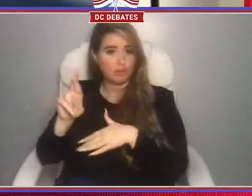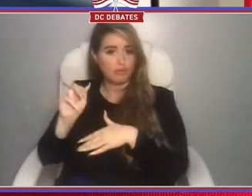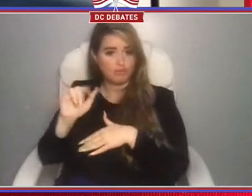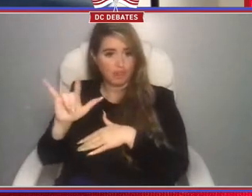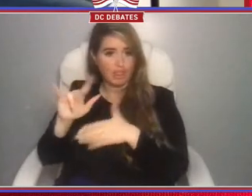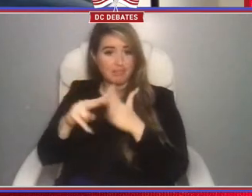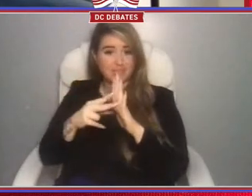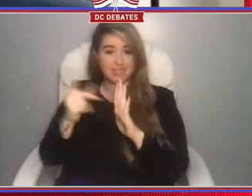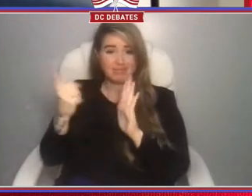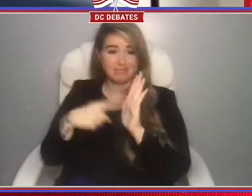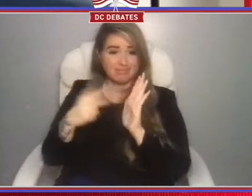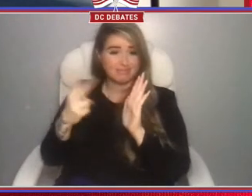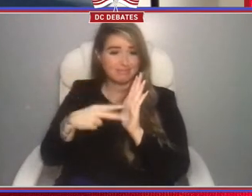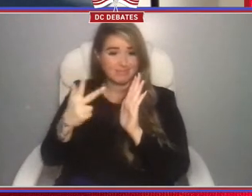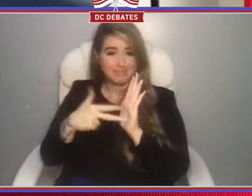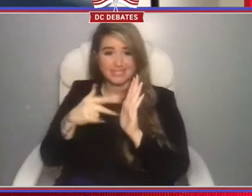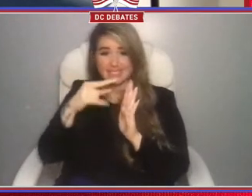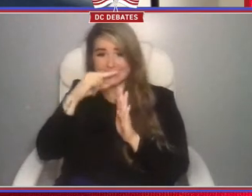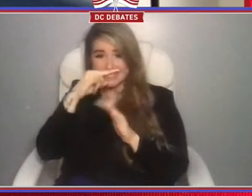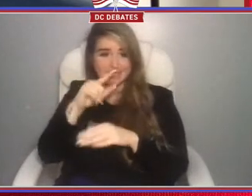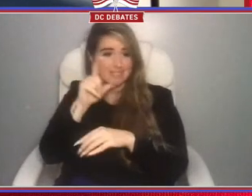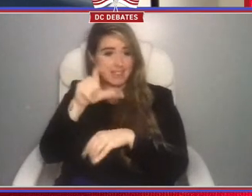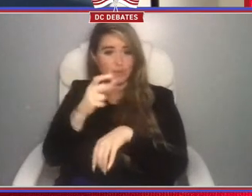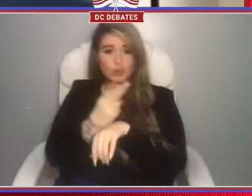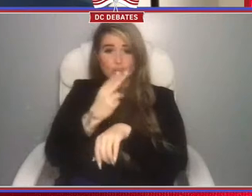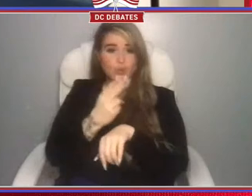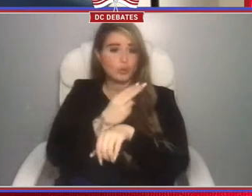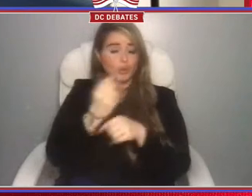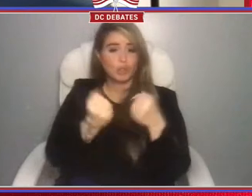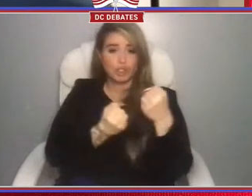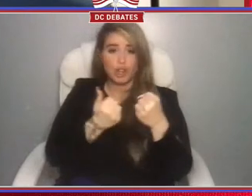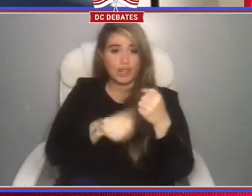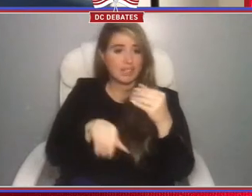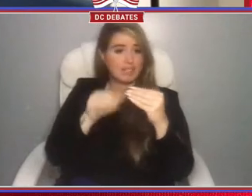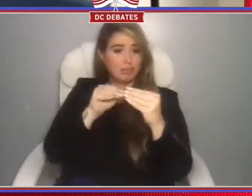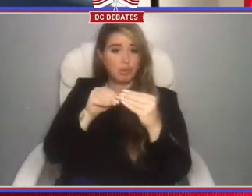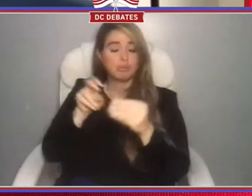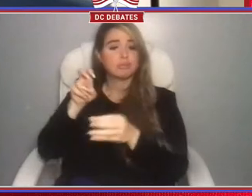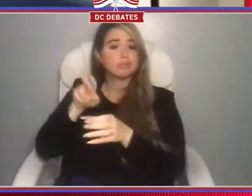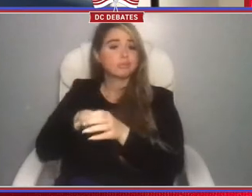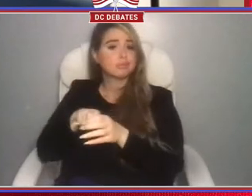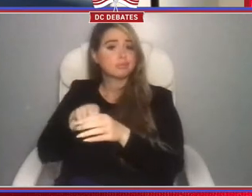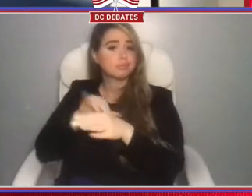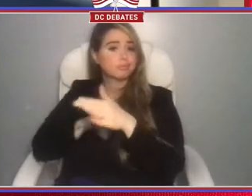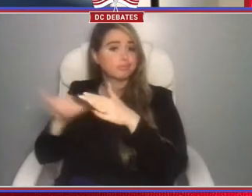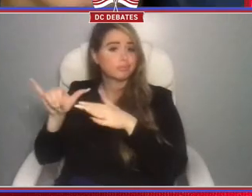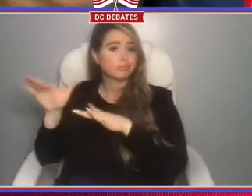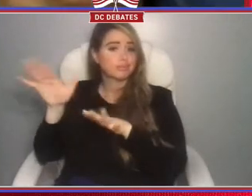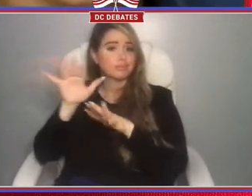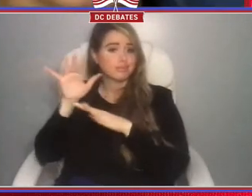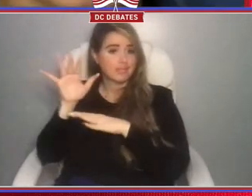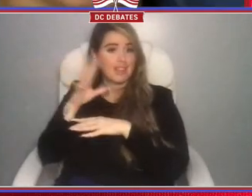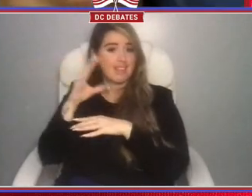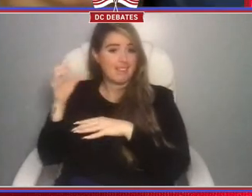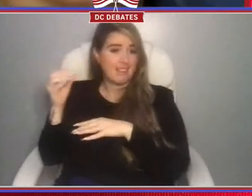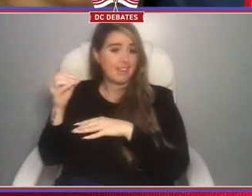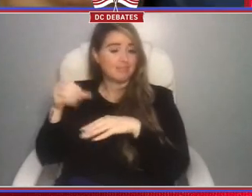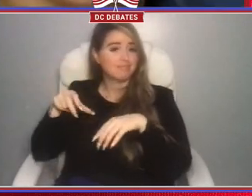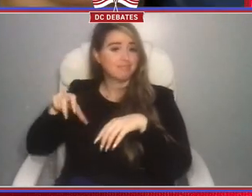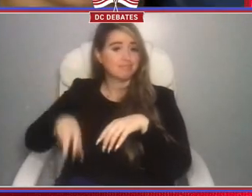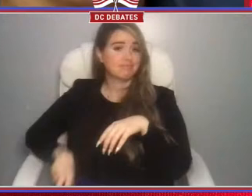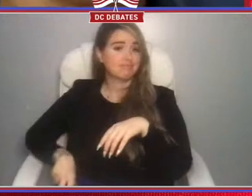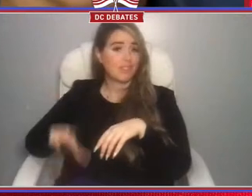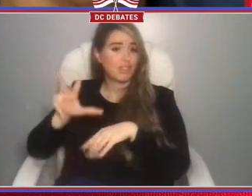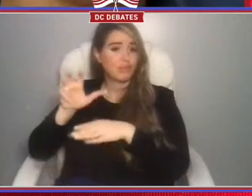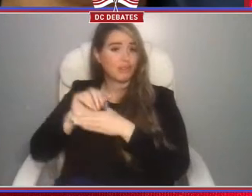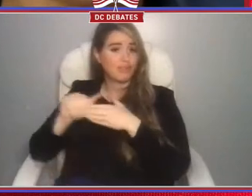their parents off the roads and put up to $300 every year back in their pockets. So we have,